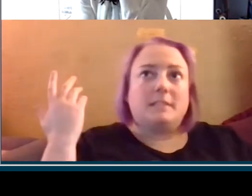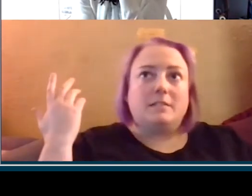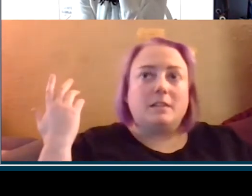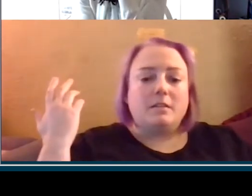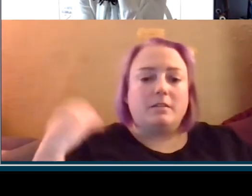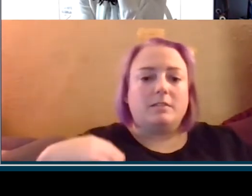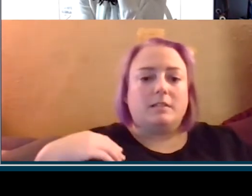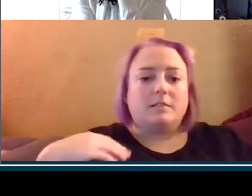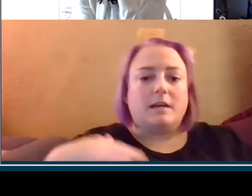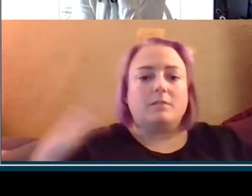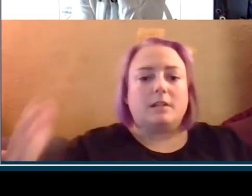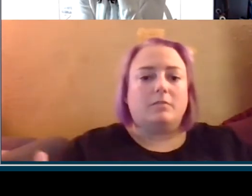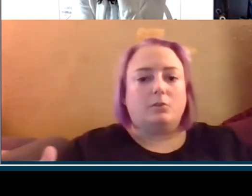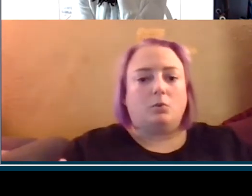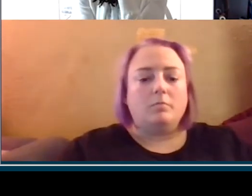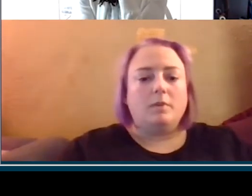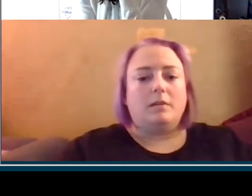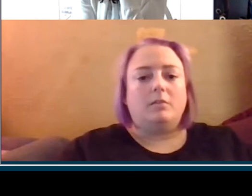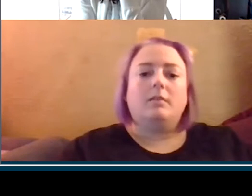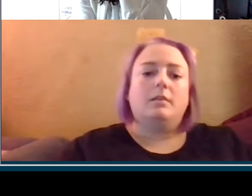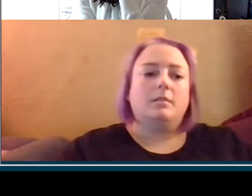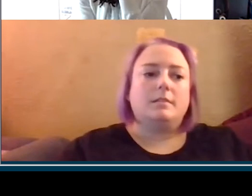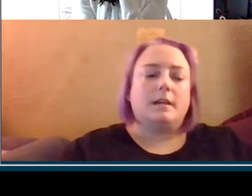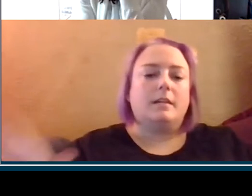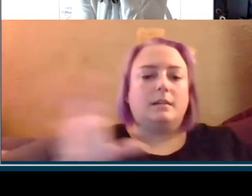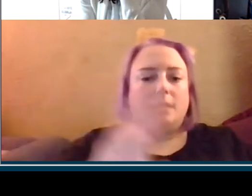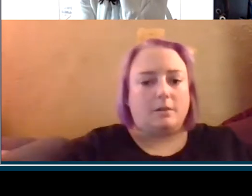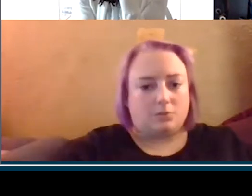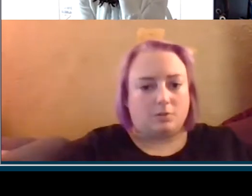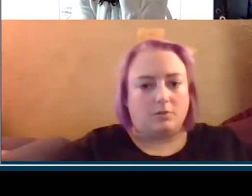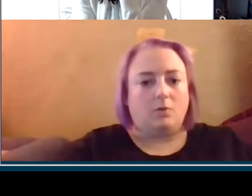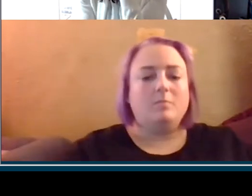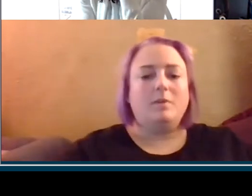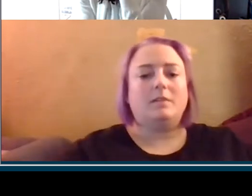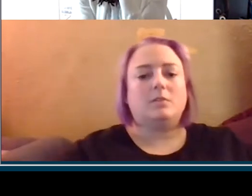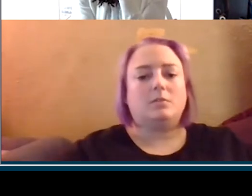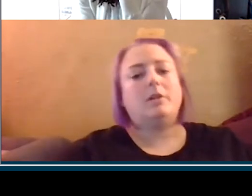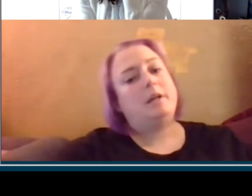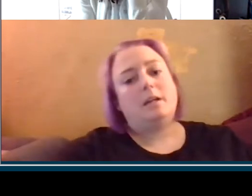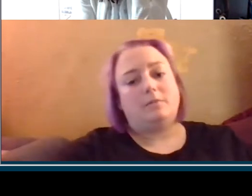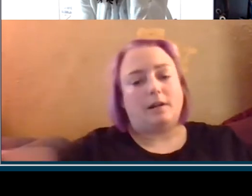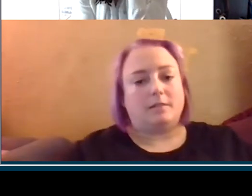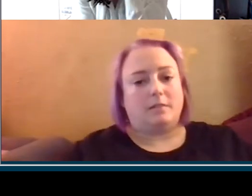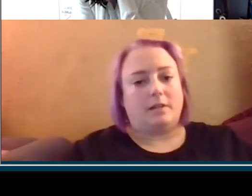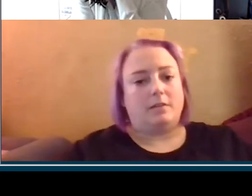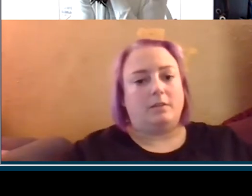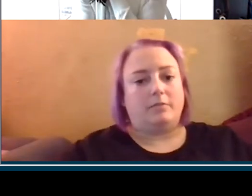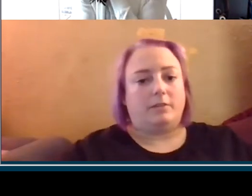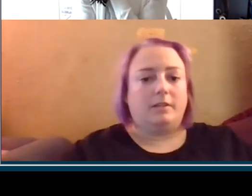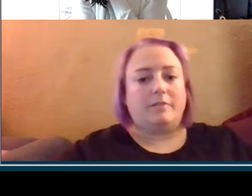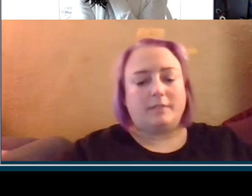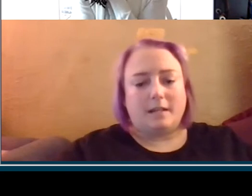they're seen as other, they're seen as outside of the norm, and society caters to the norm. And so if you're outside of that,